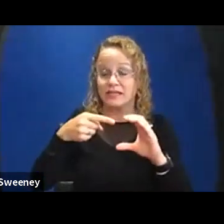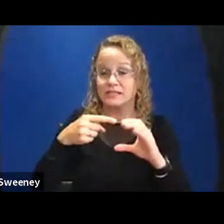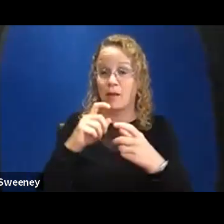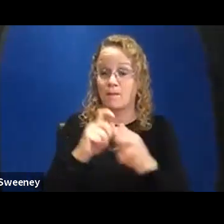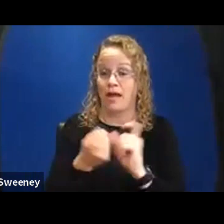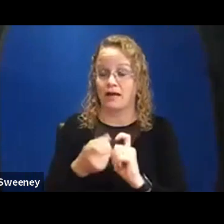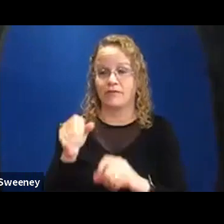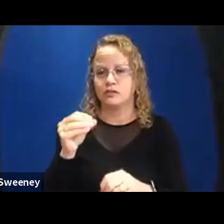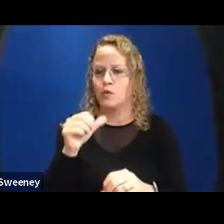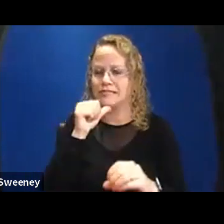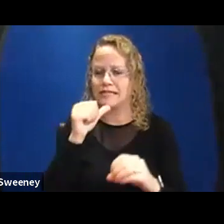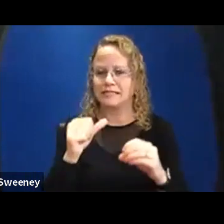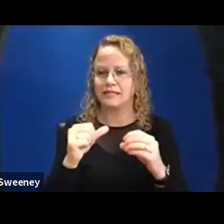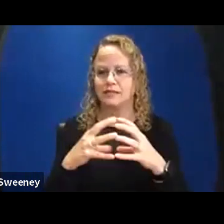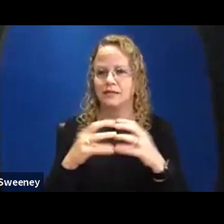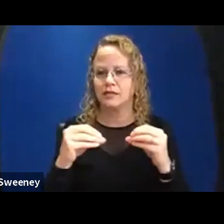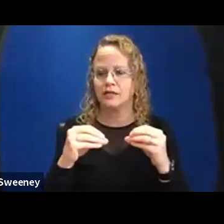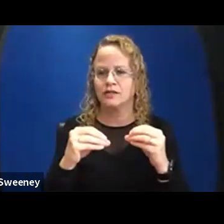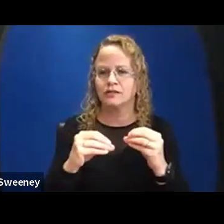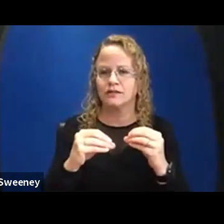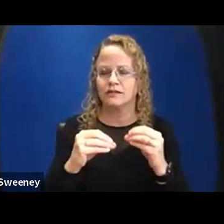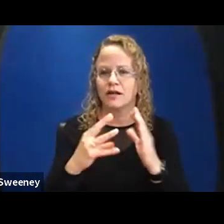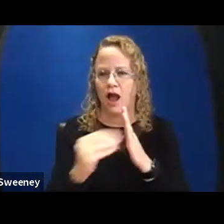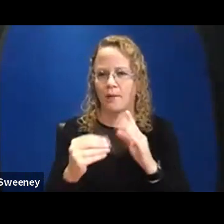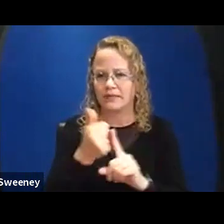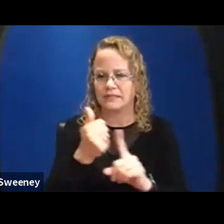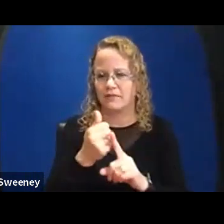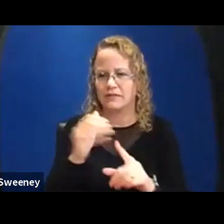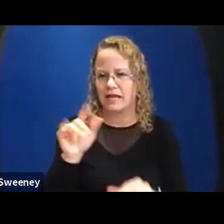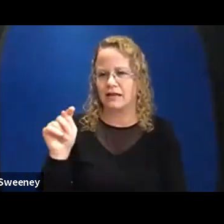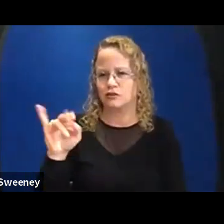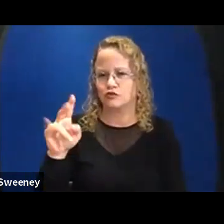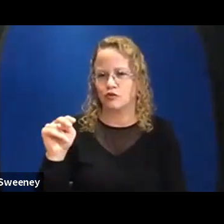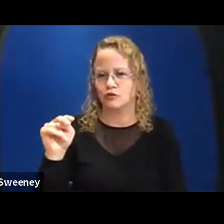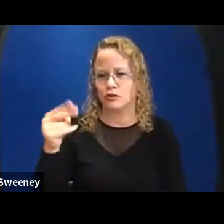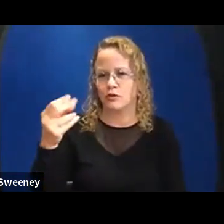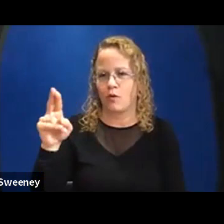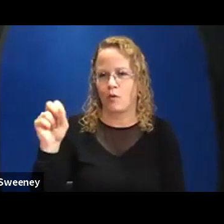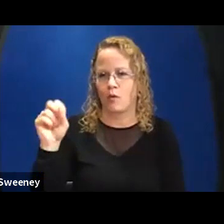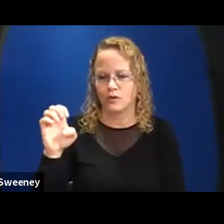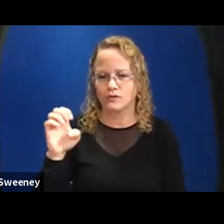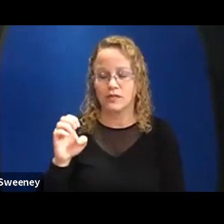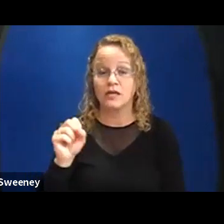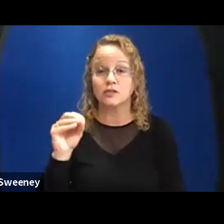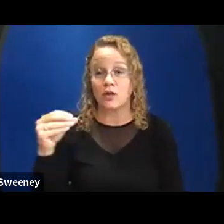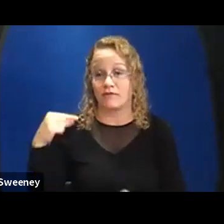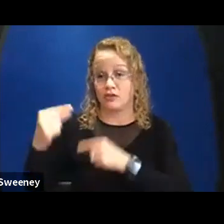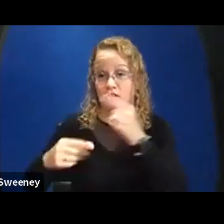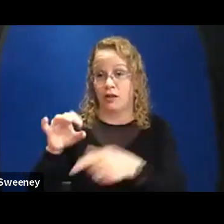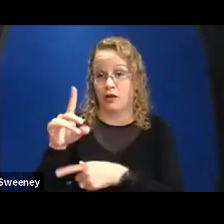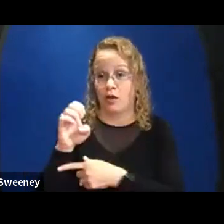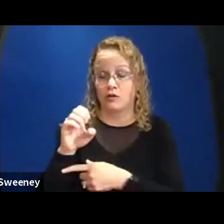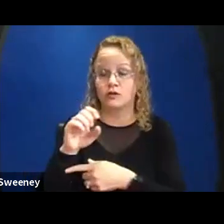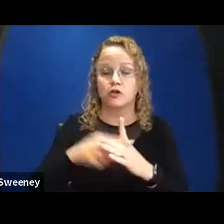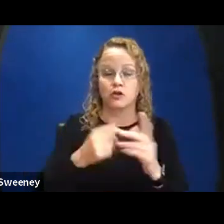of itself. It's just like a Trojan horse. So you've got the genetic code in, and the body starts making spike